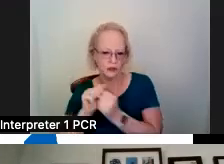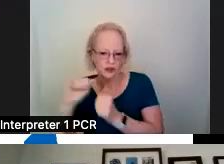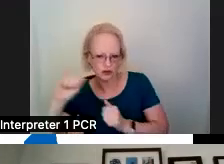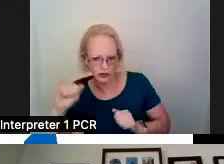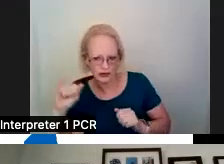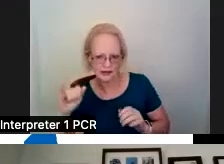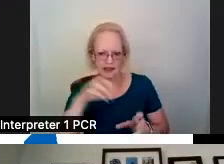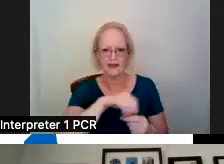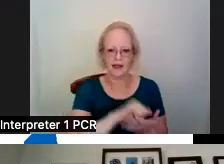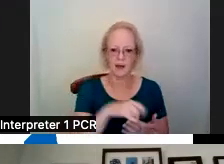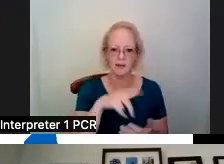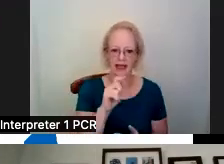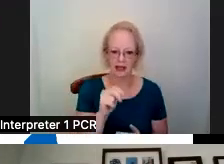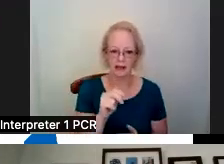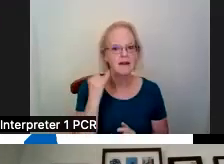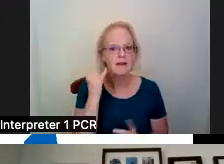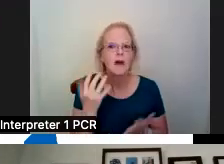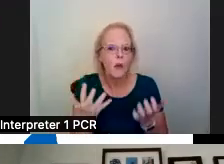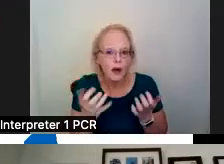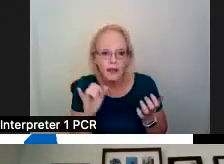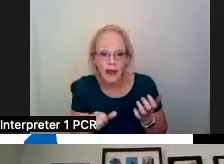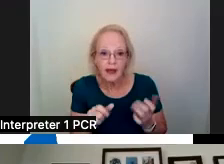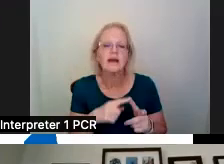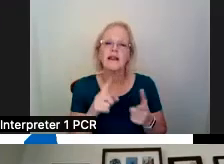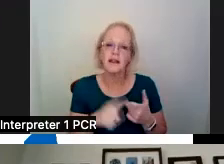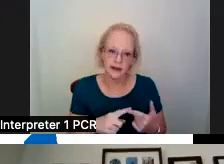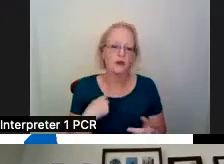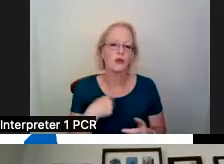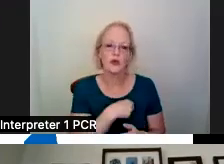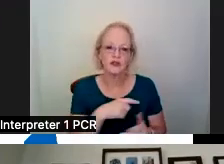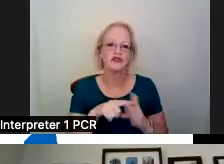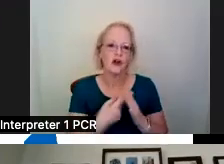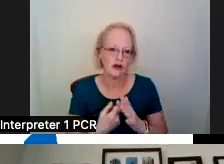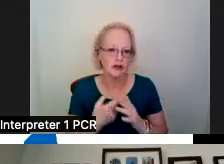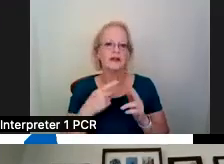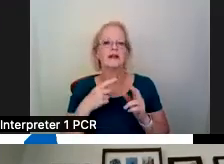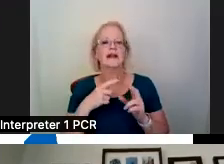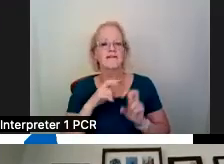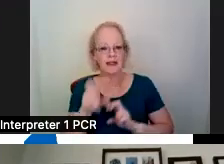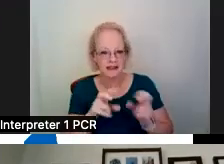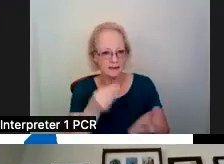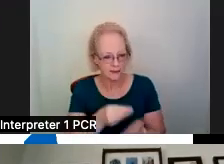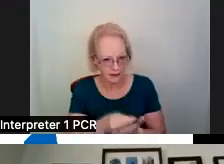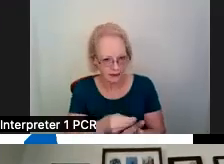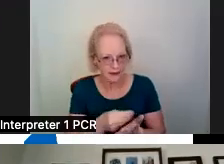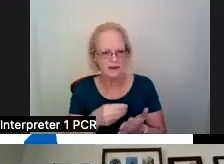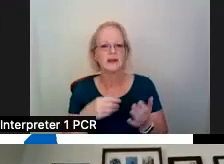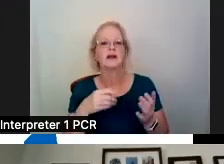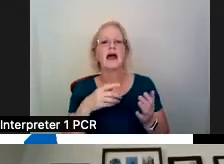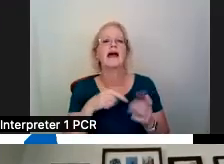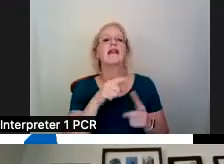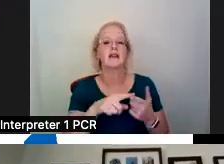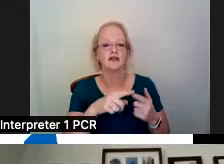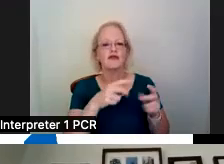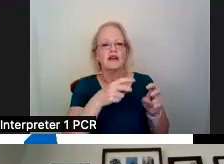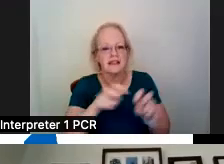work for them. But if they want to do that, we start investing the funds and transition to the purchase of